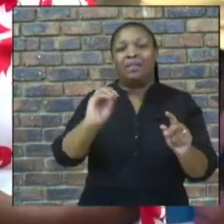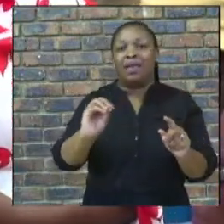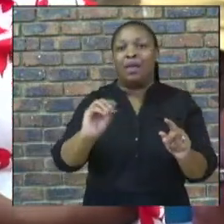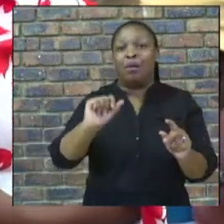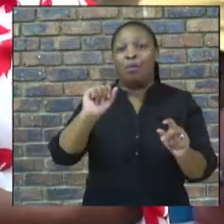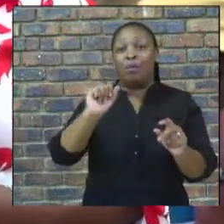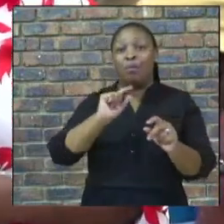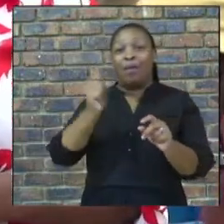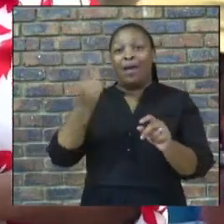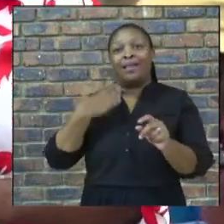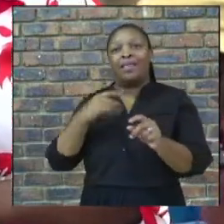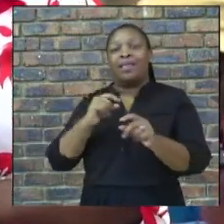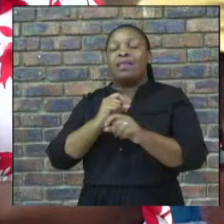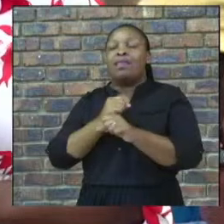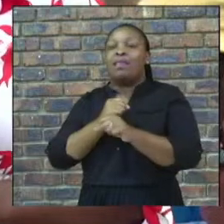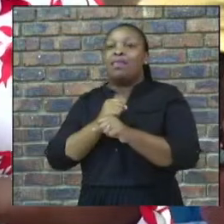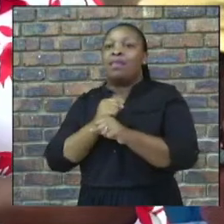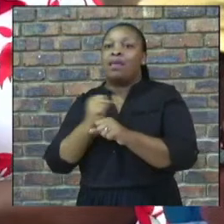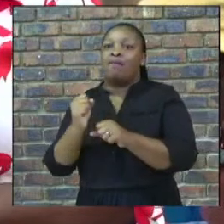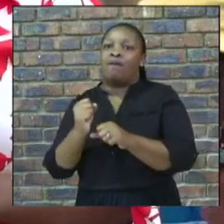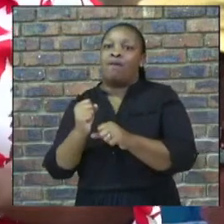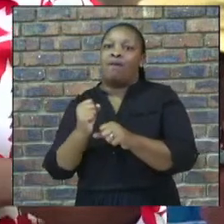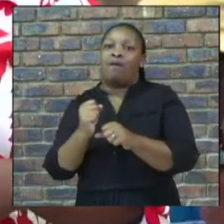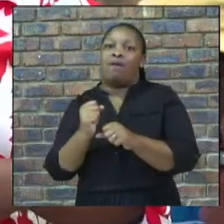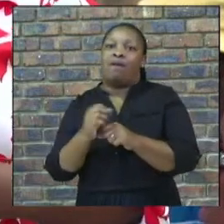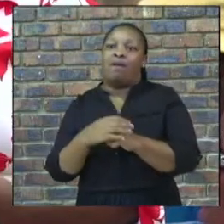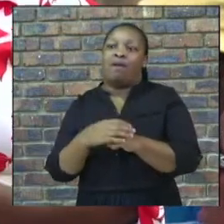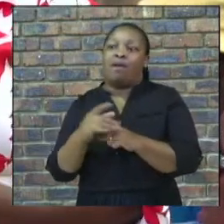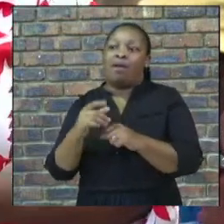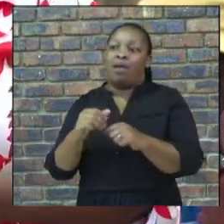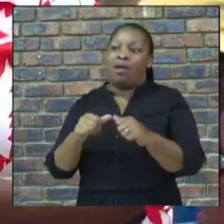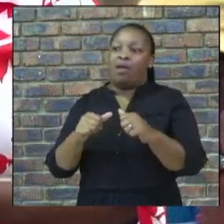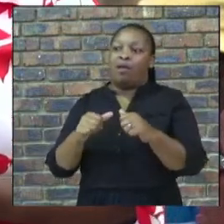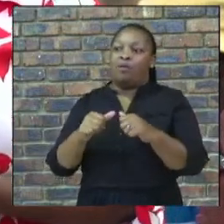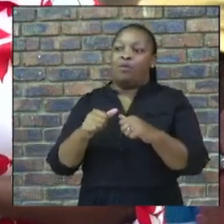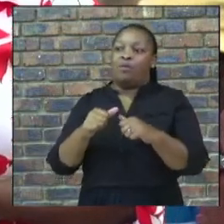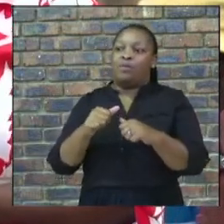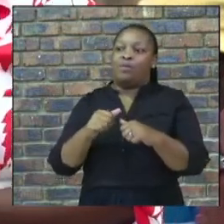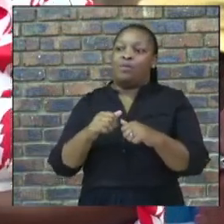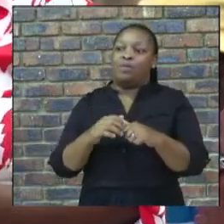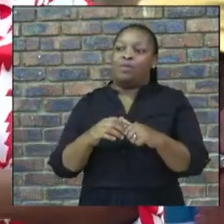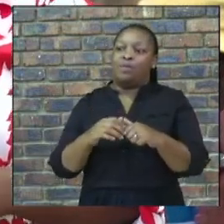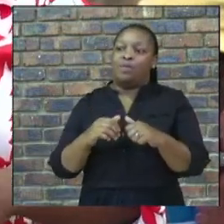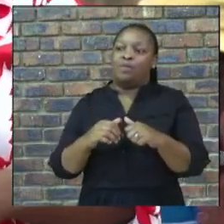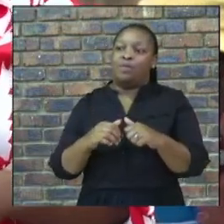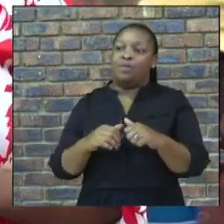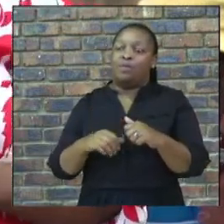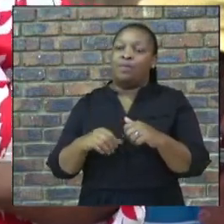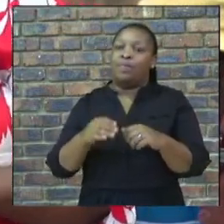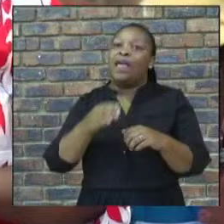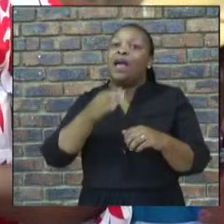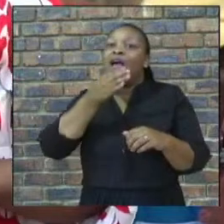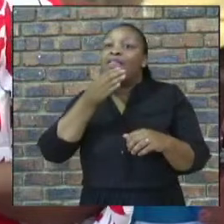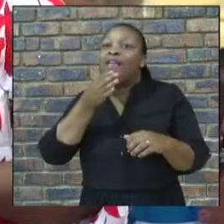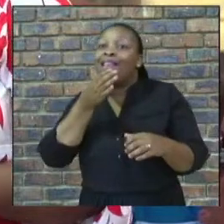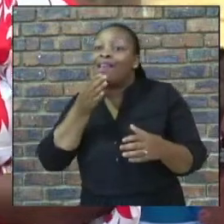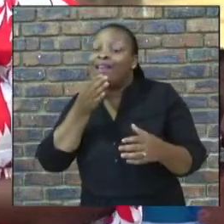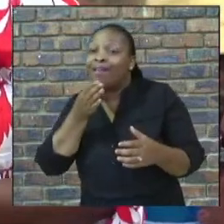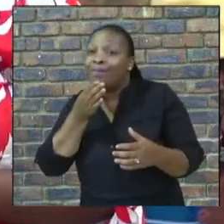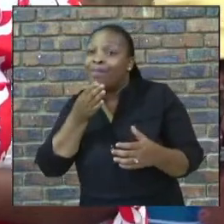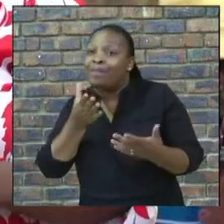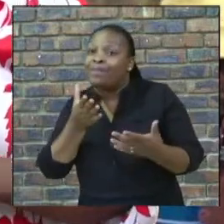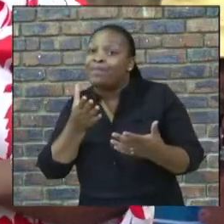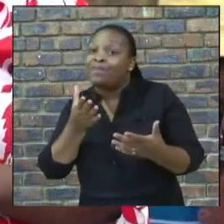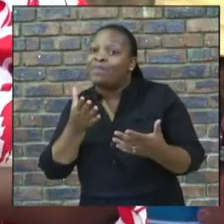mare bothata bo bongwe fela gore likhwa boto e re kwalela di-channele ga re kgone go kry-a di-opportunity because melao